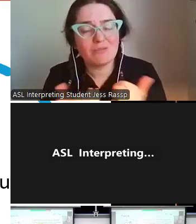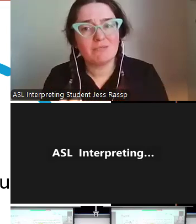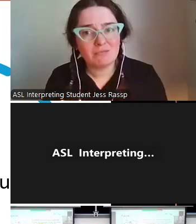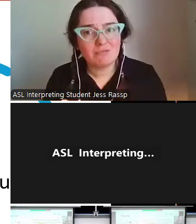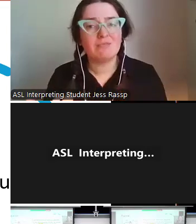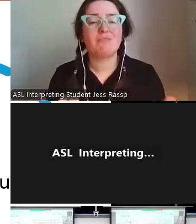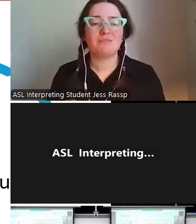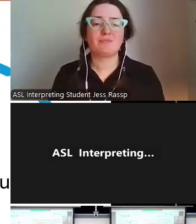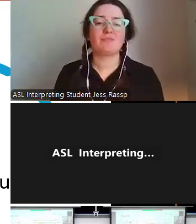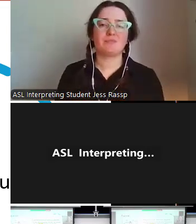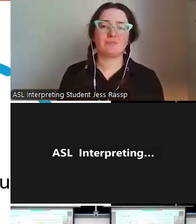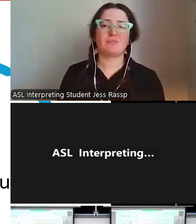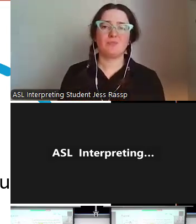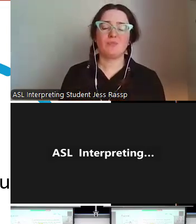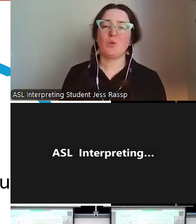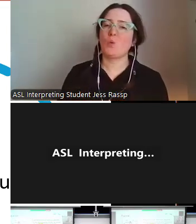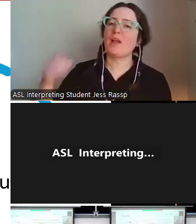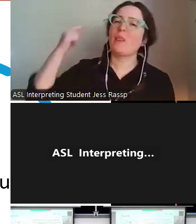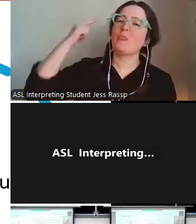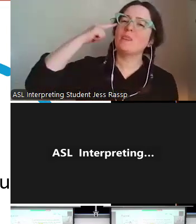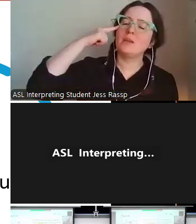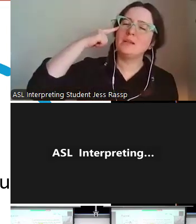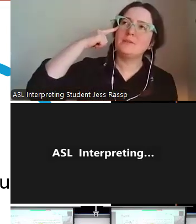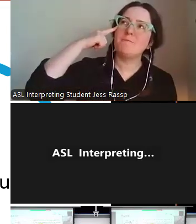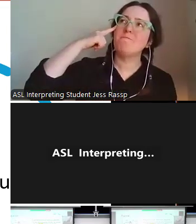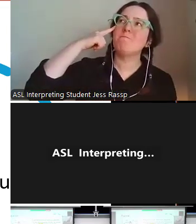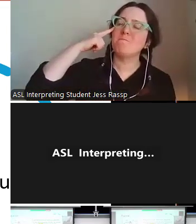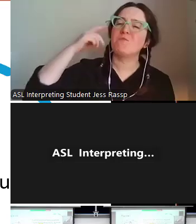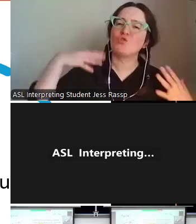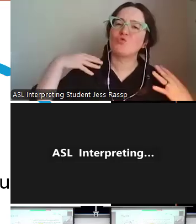strong candidates. I think one was like, I